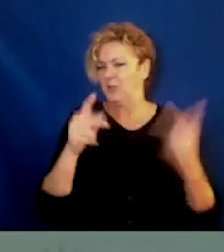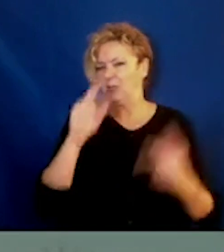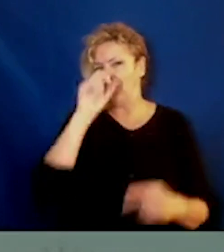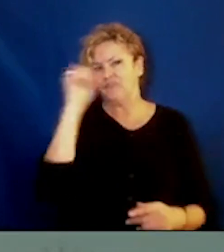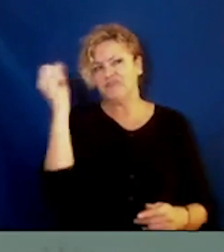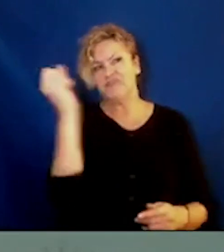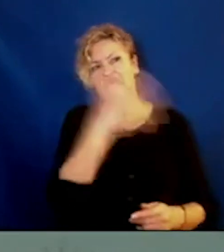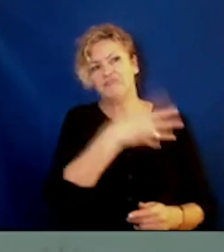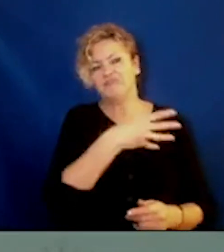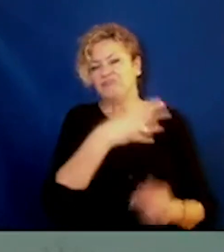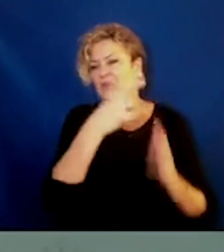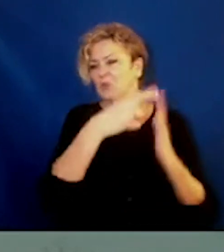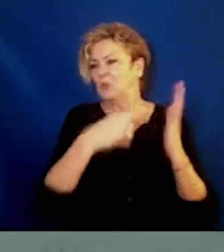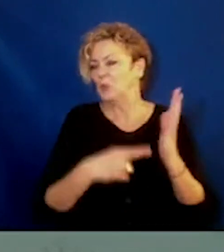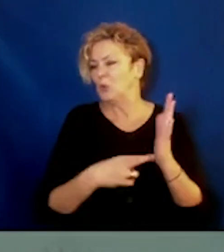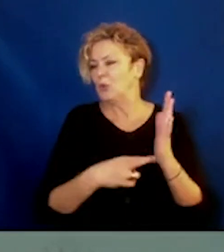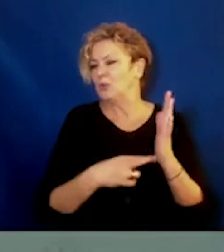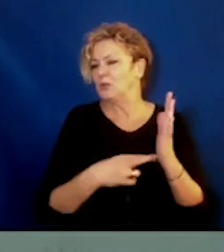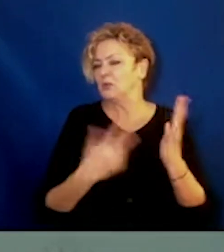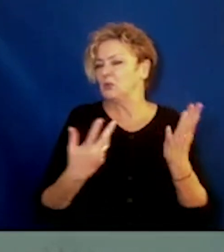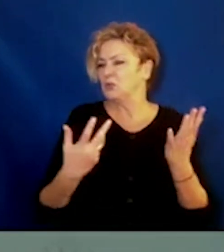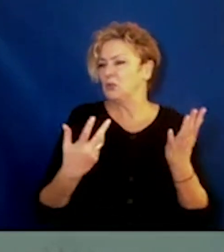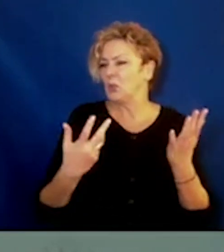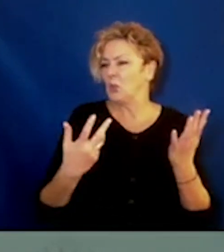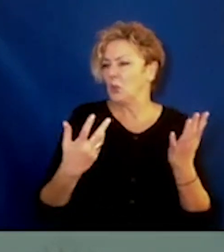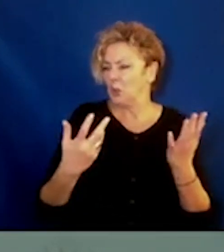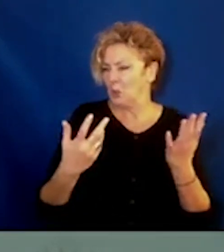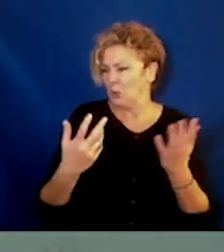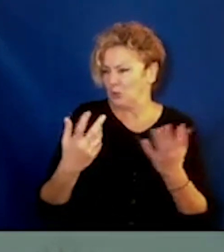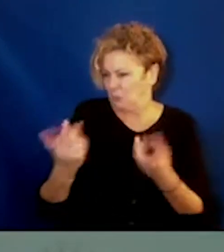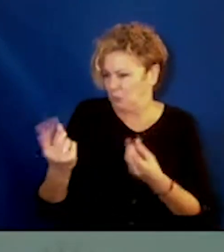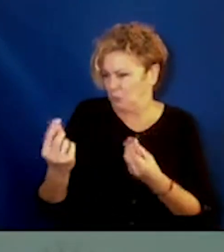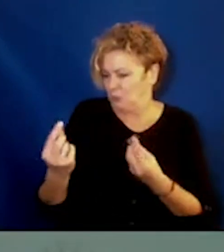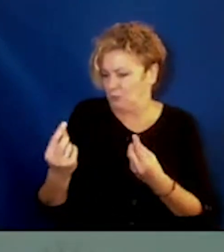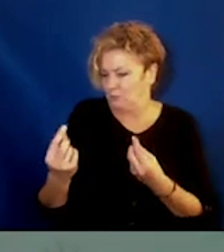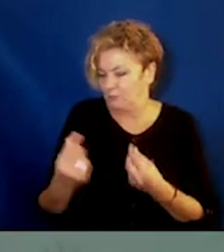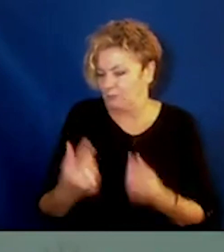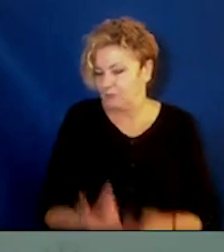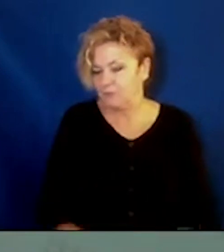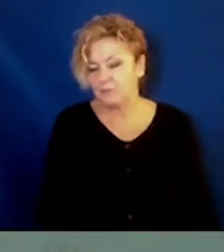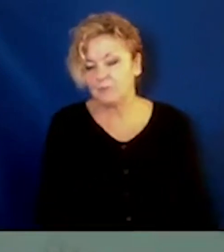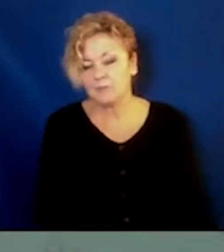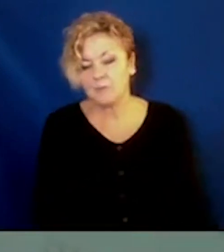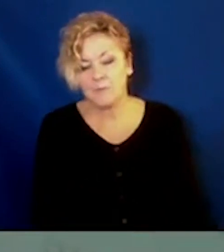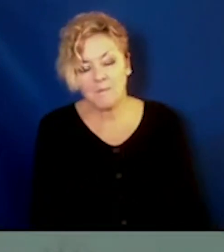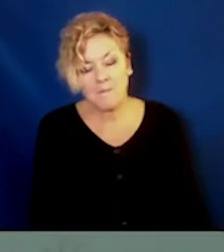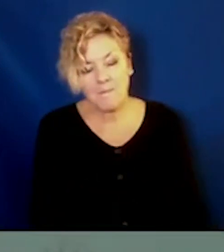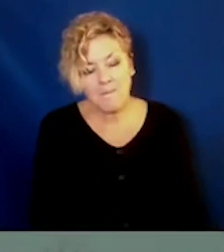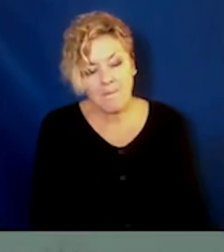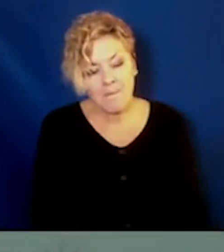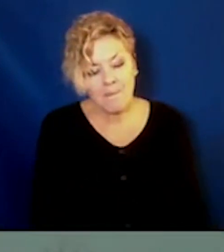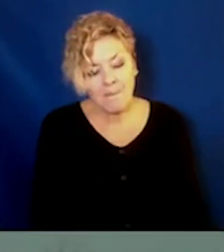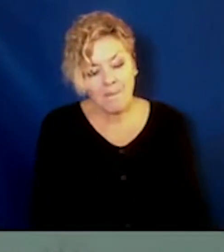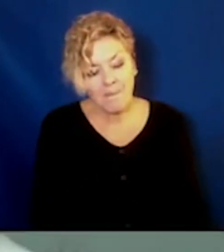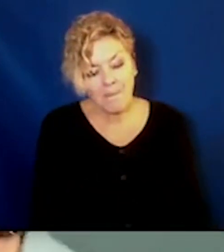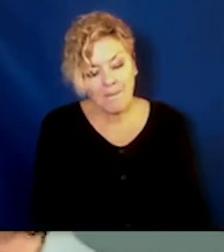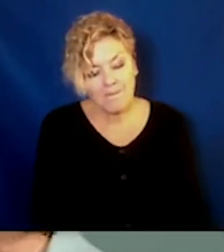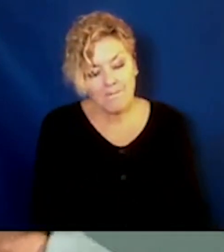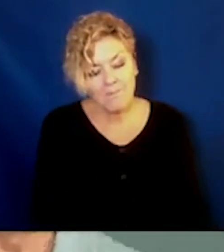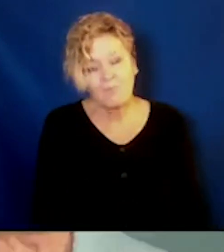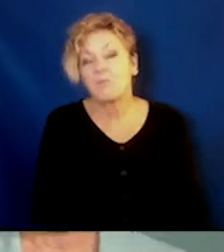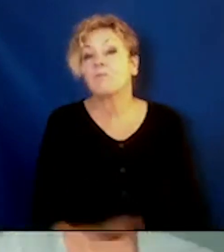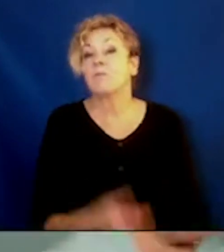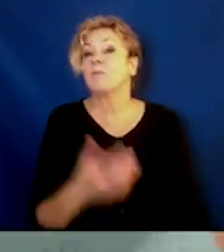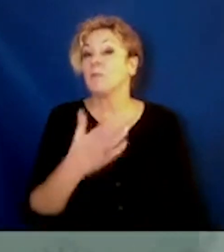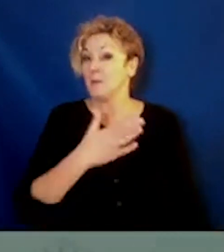This essentially is for Mr. Dix. You mentioned earlier that it's simply disgraceful what we saw happen on the Granville Strip in